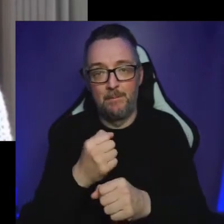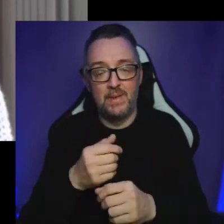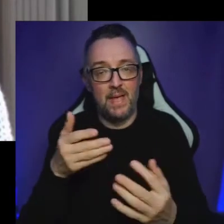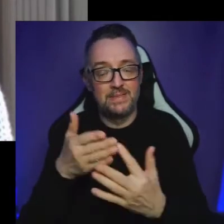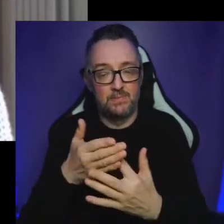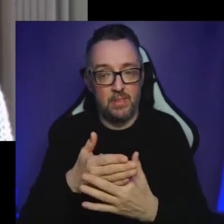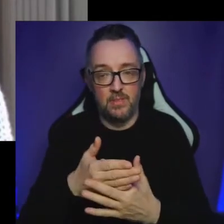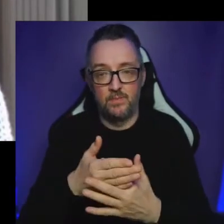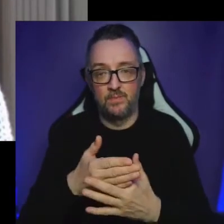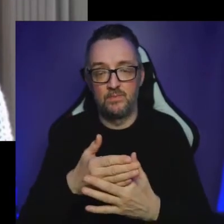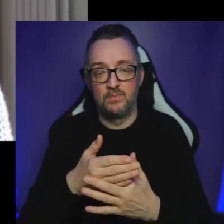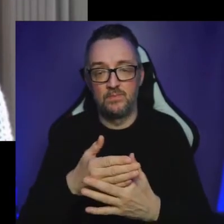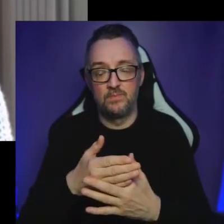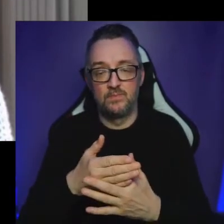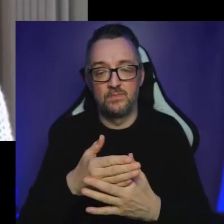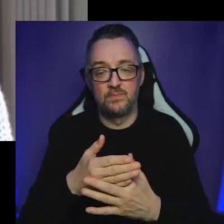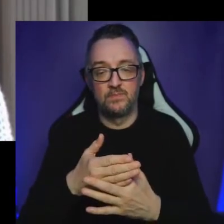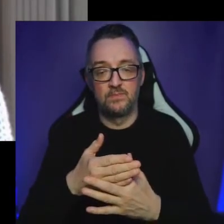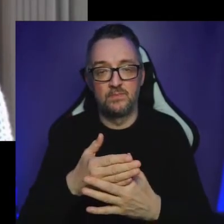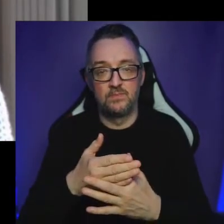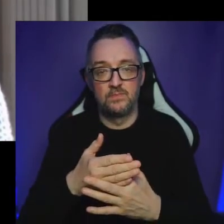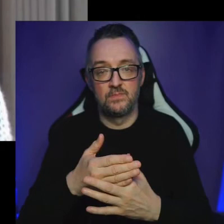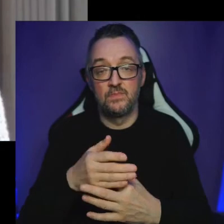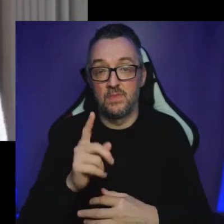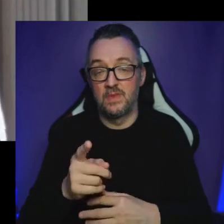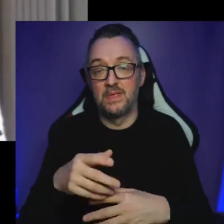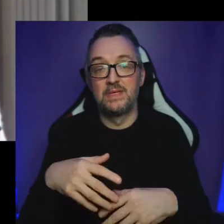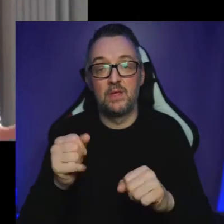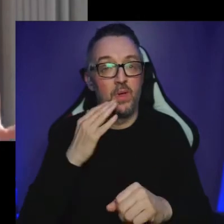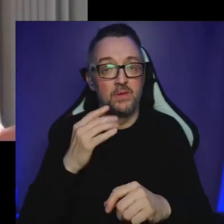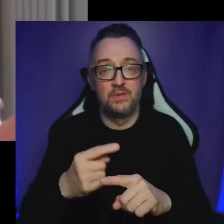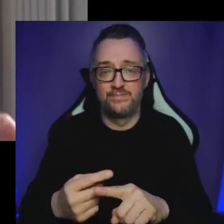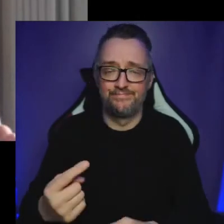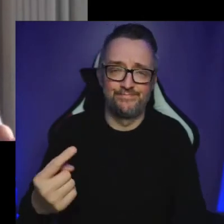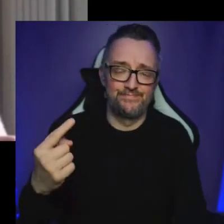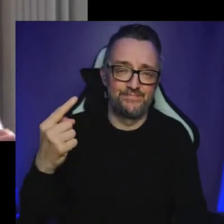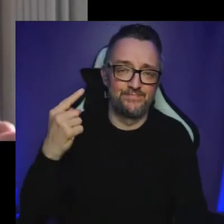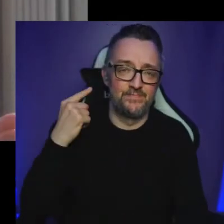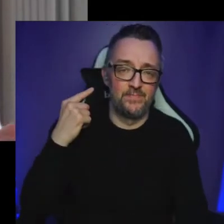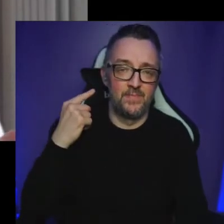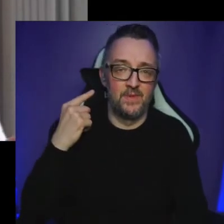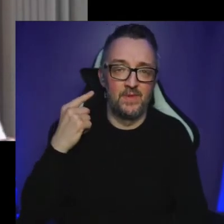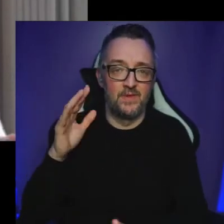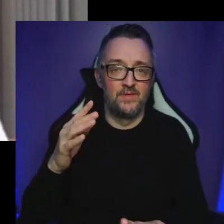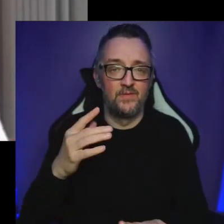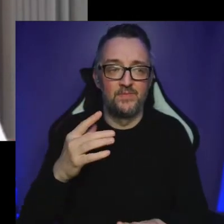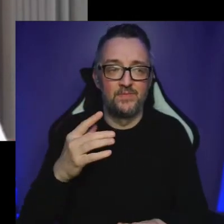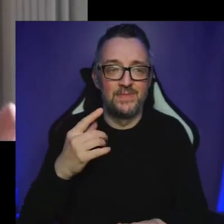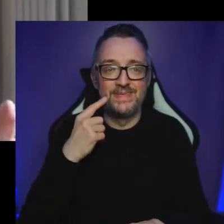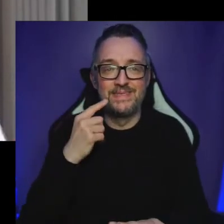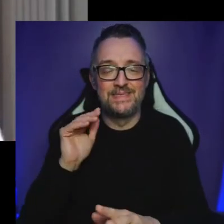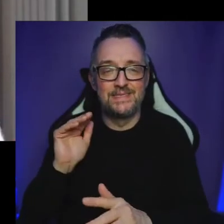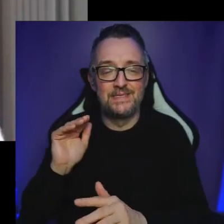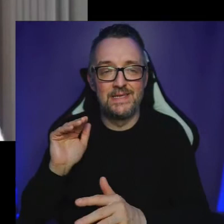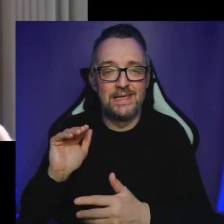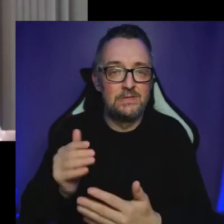And that starts from very, very sort of easy introductions